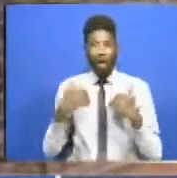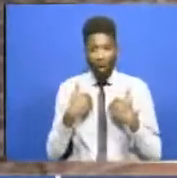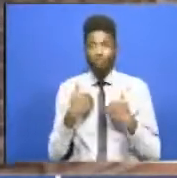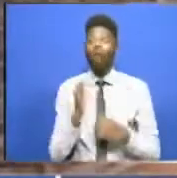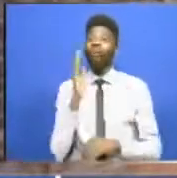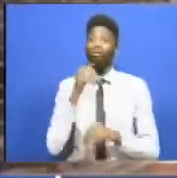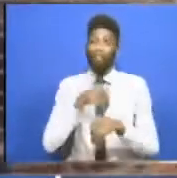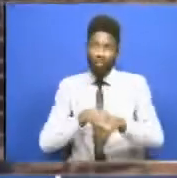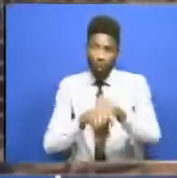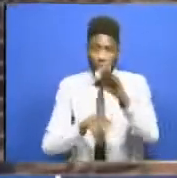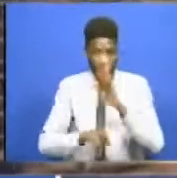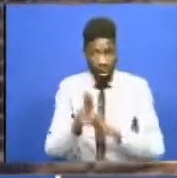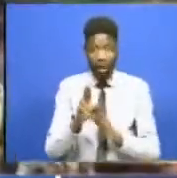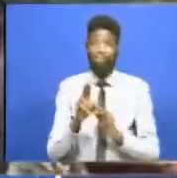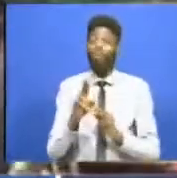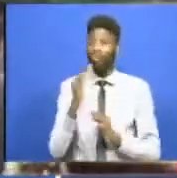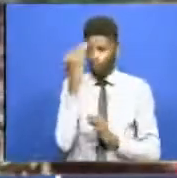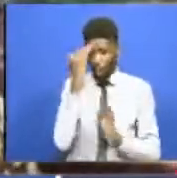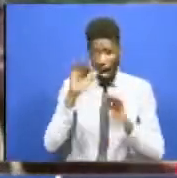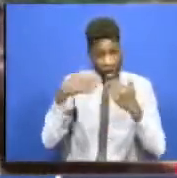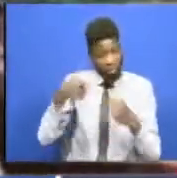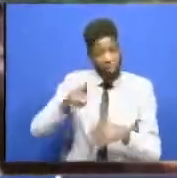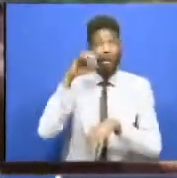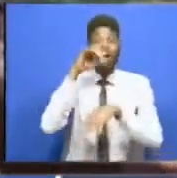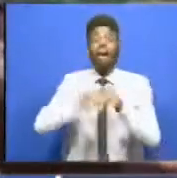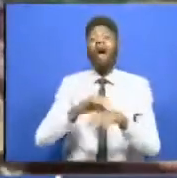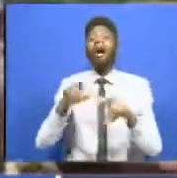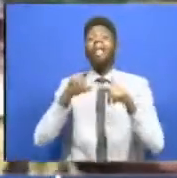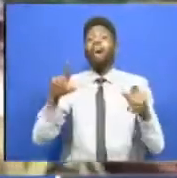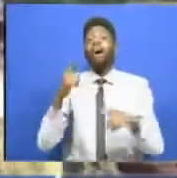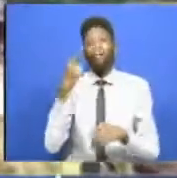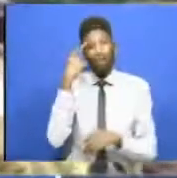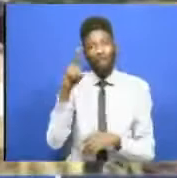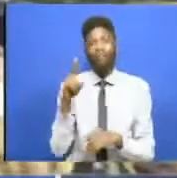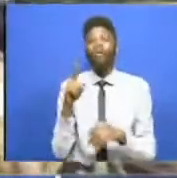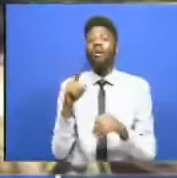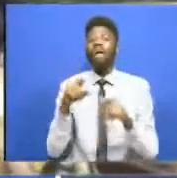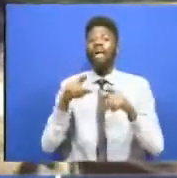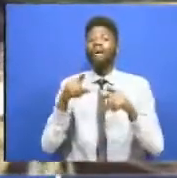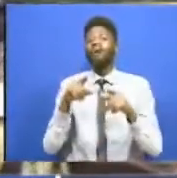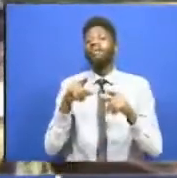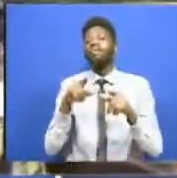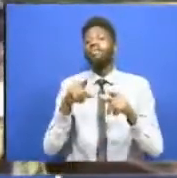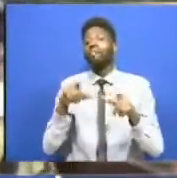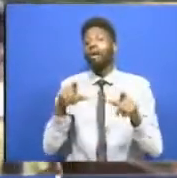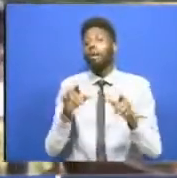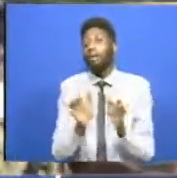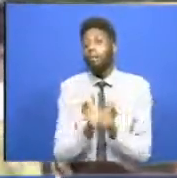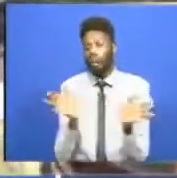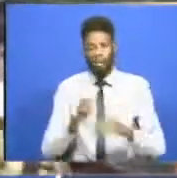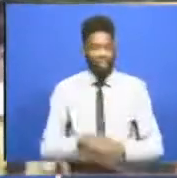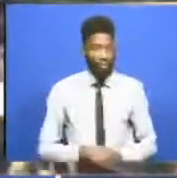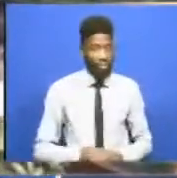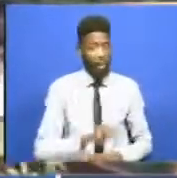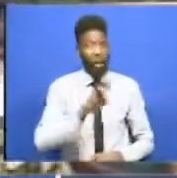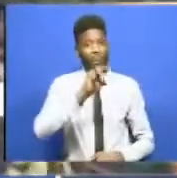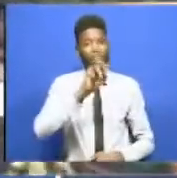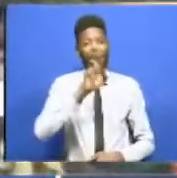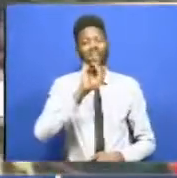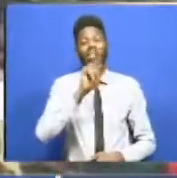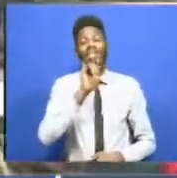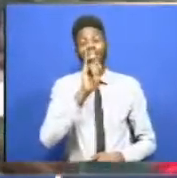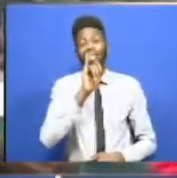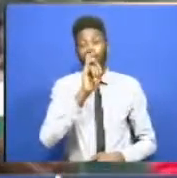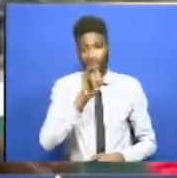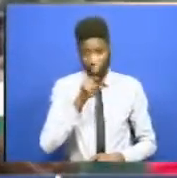got title deeds for public land. Marikiti ni shamba moja na ni shamba ya County Government of Embu. Na wewe tuambie